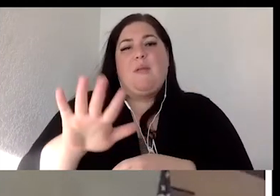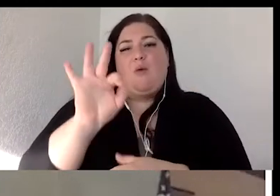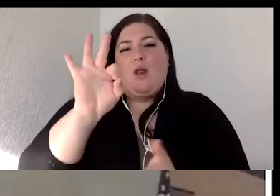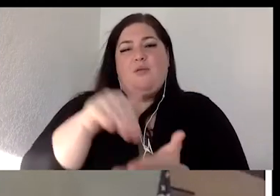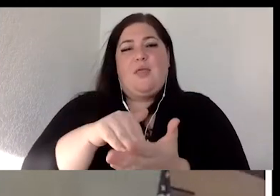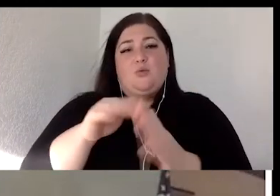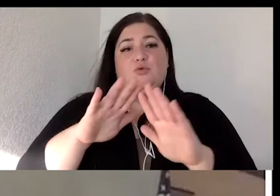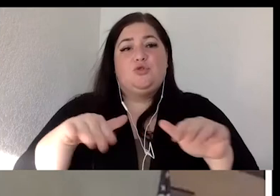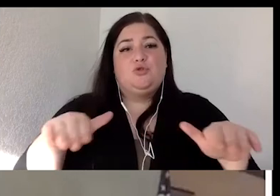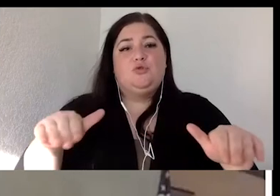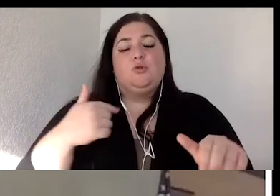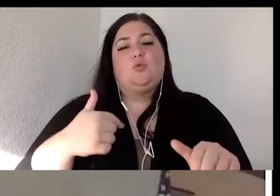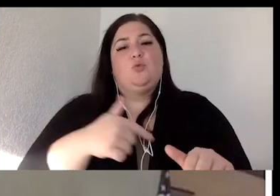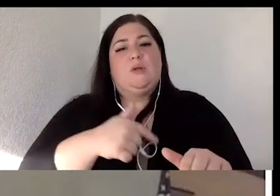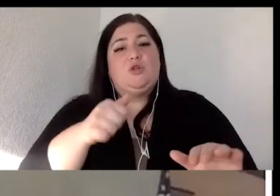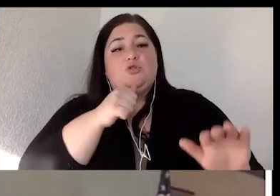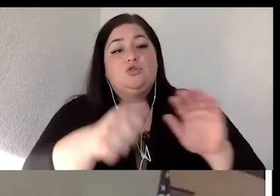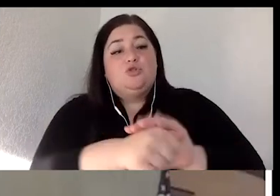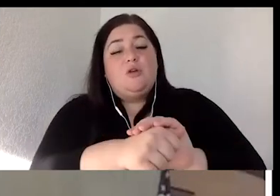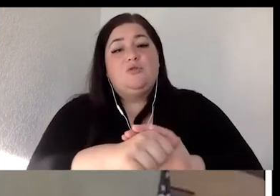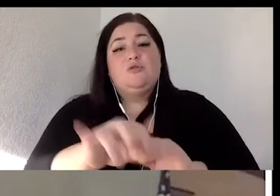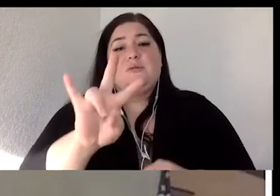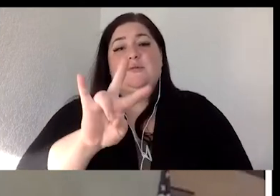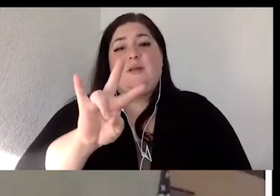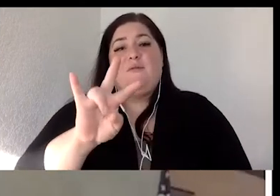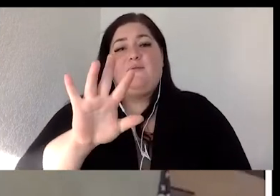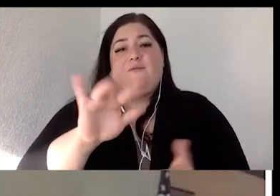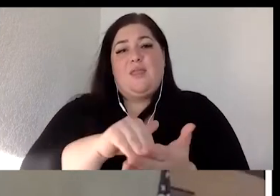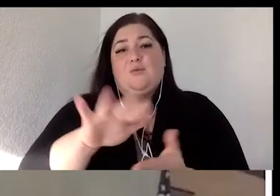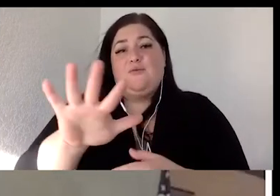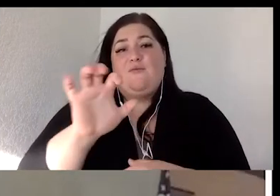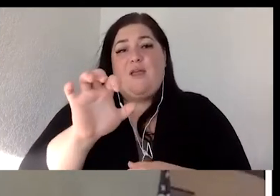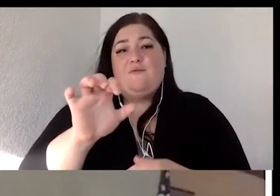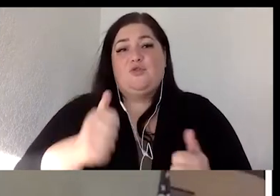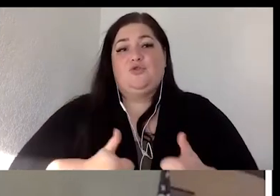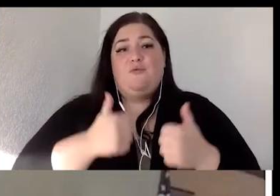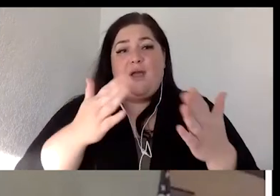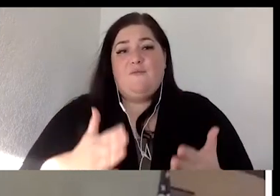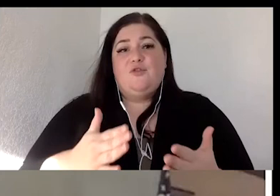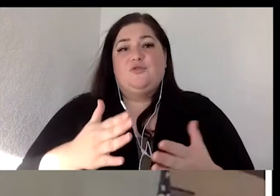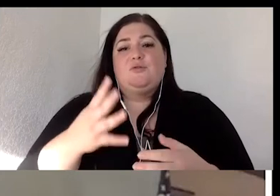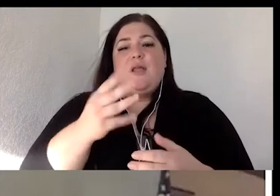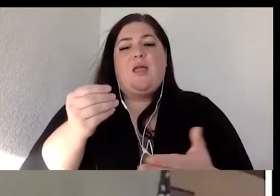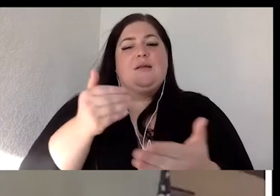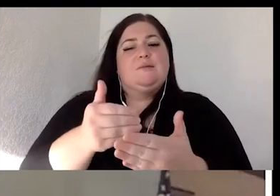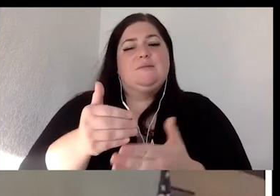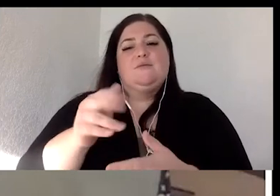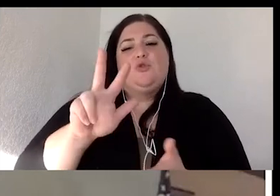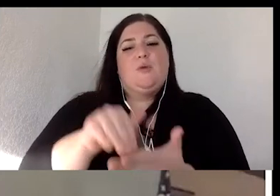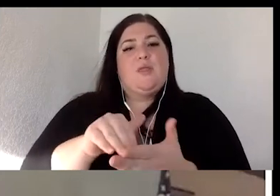children. We sheltered nearly 7,500 survivors, including nearly 3,000